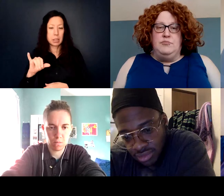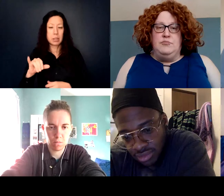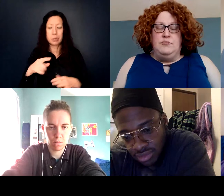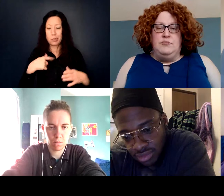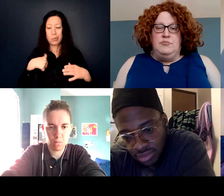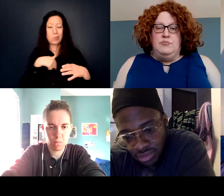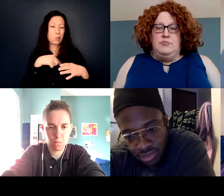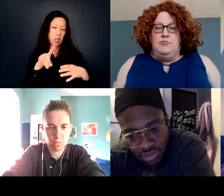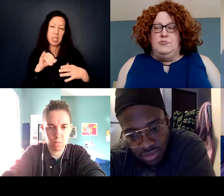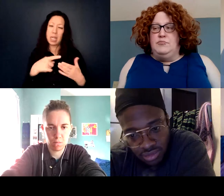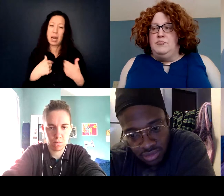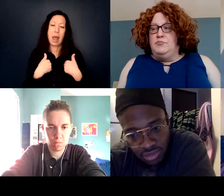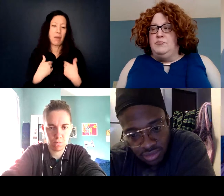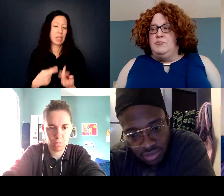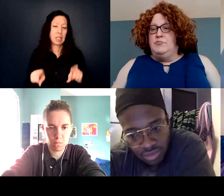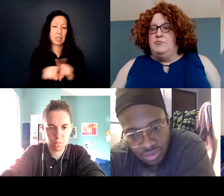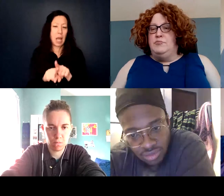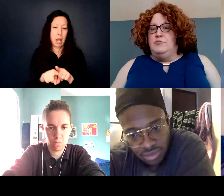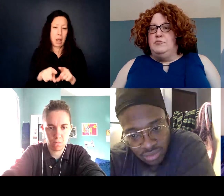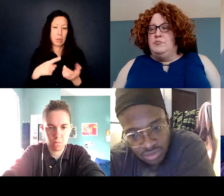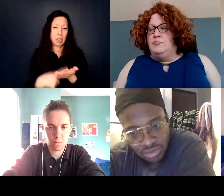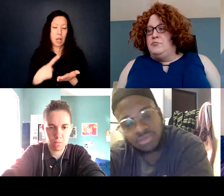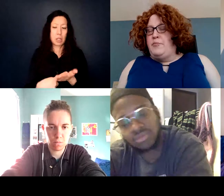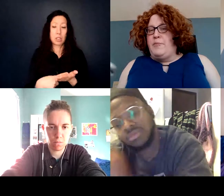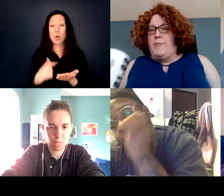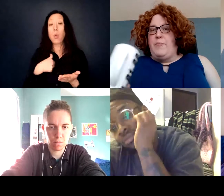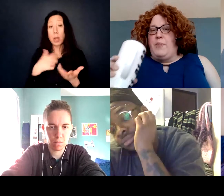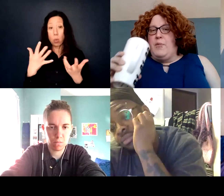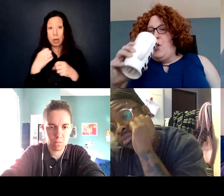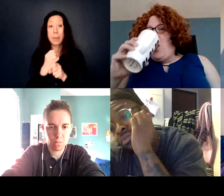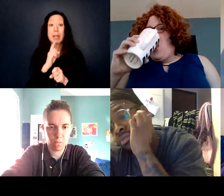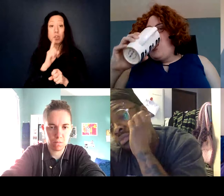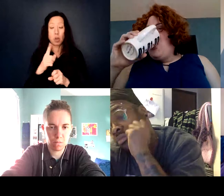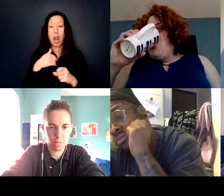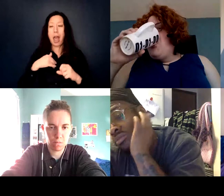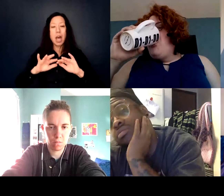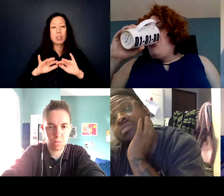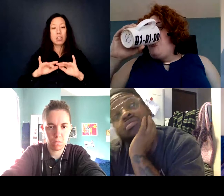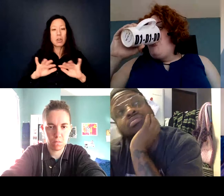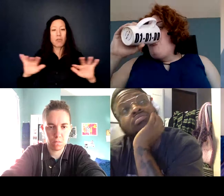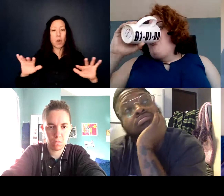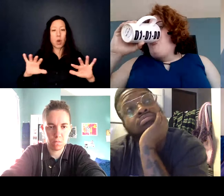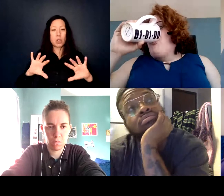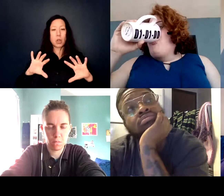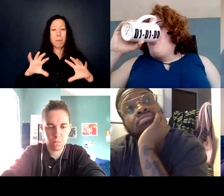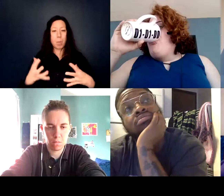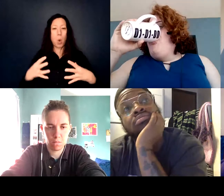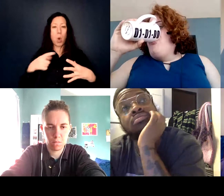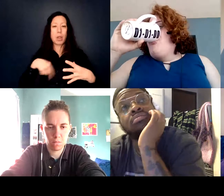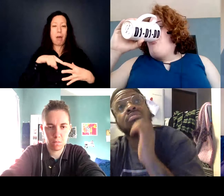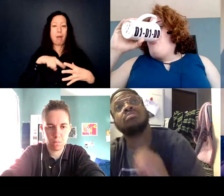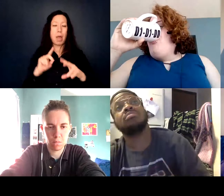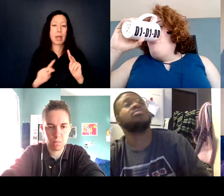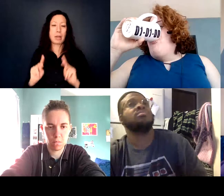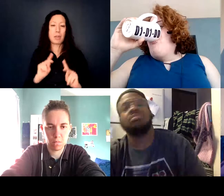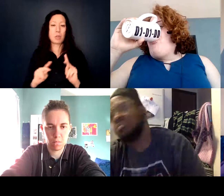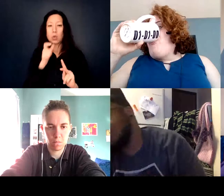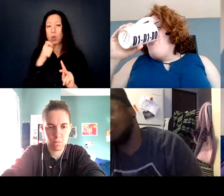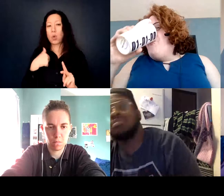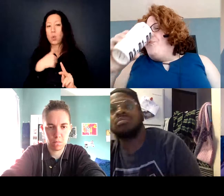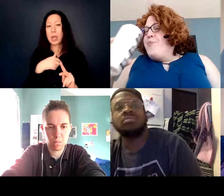diverse pool of individuals to consider. Definitely